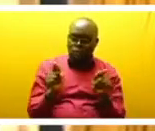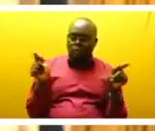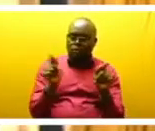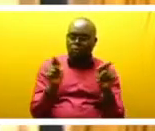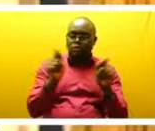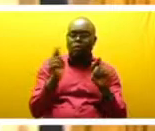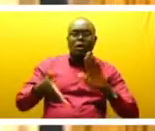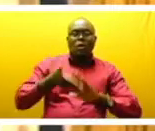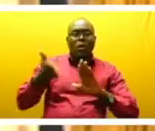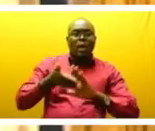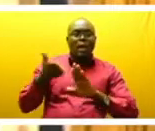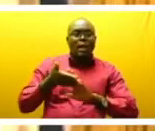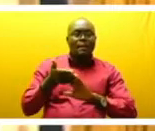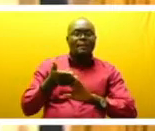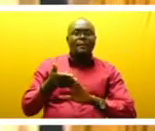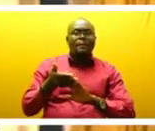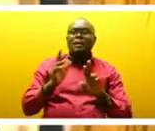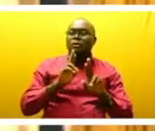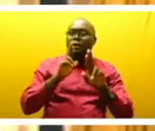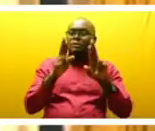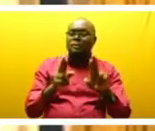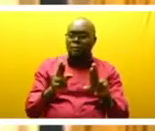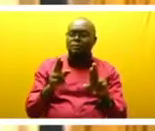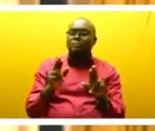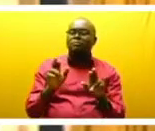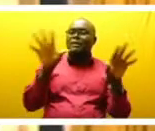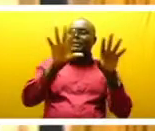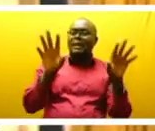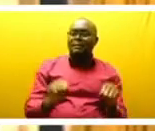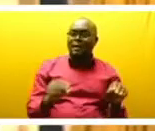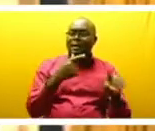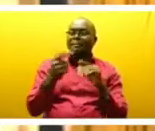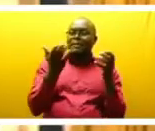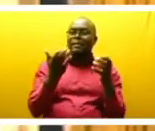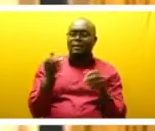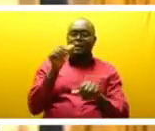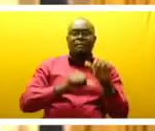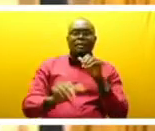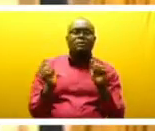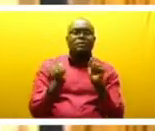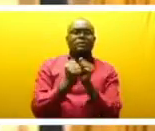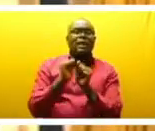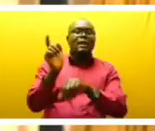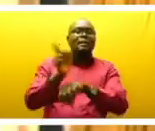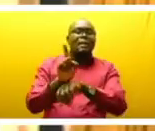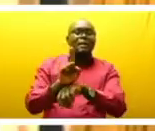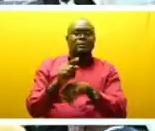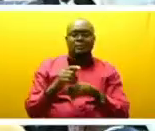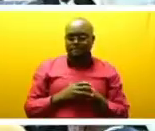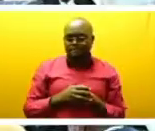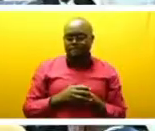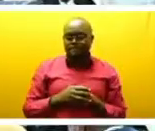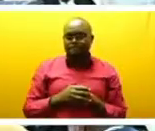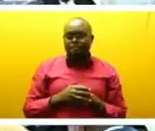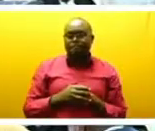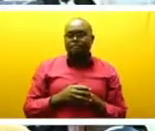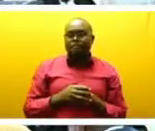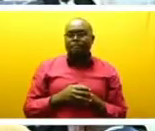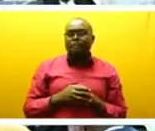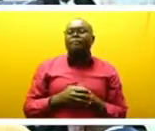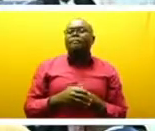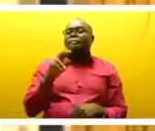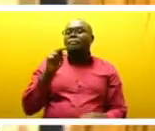quick and respond in summary, but I will need about 10 minutes. Okay. And my learned friend, Mr.